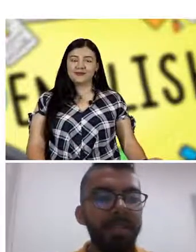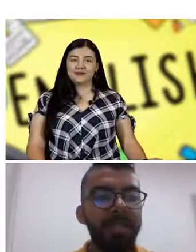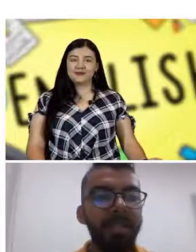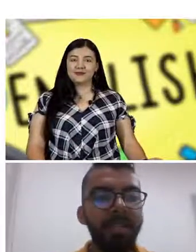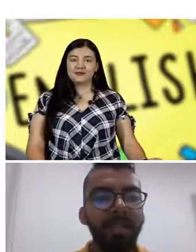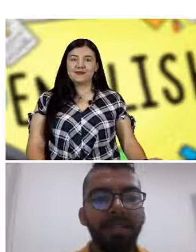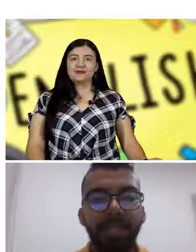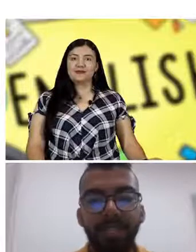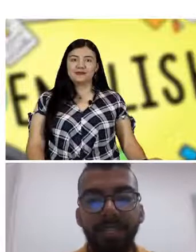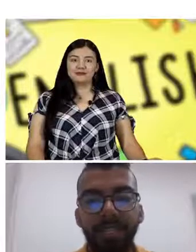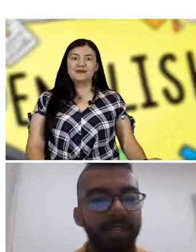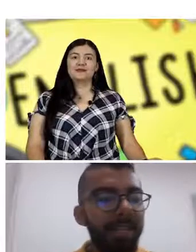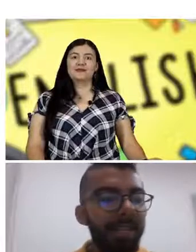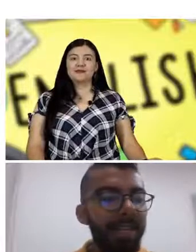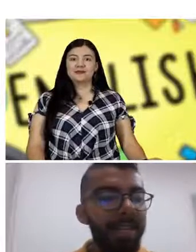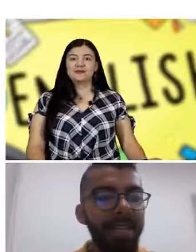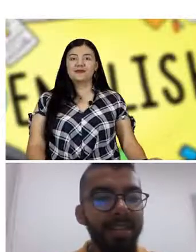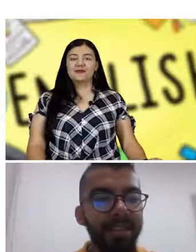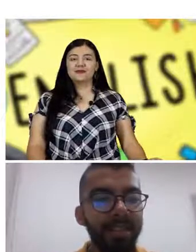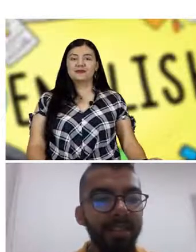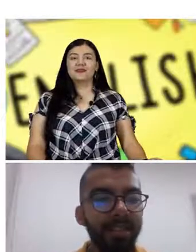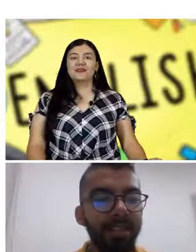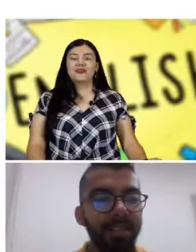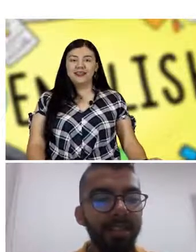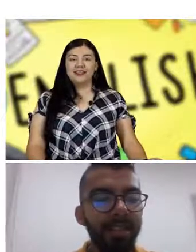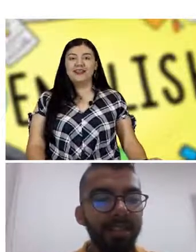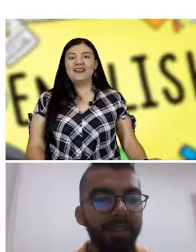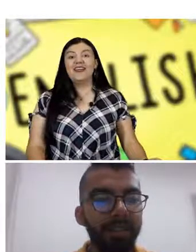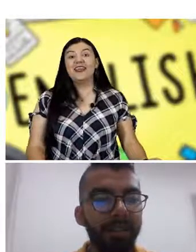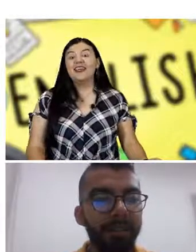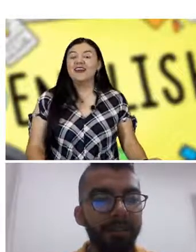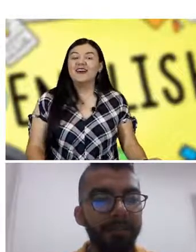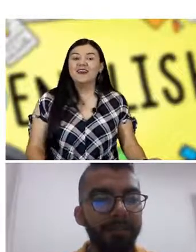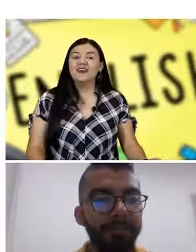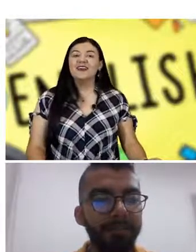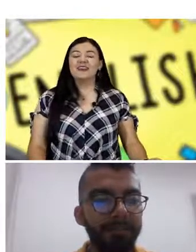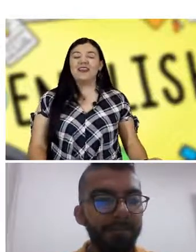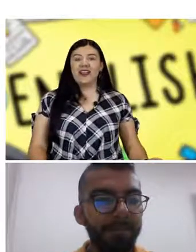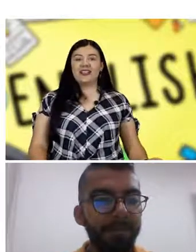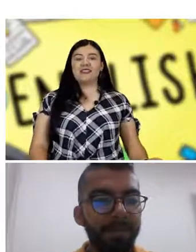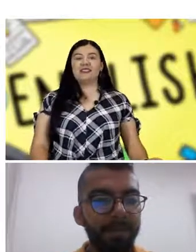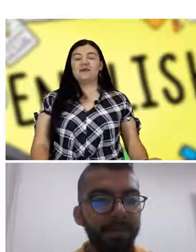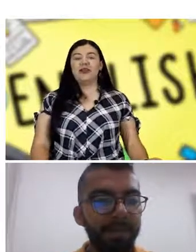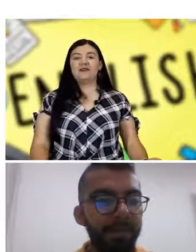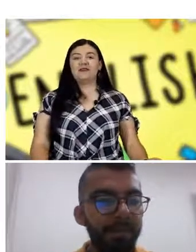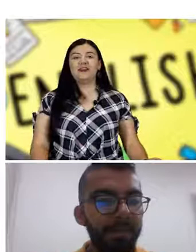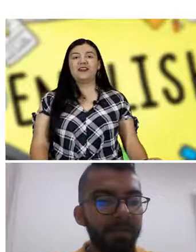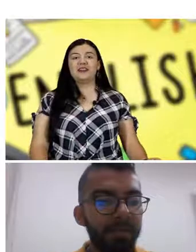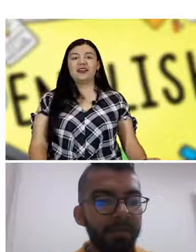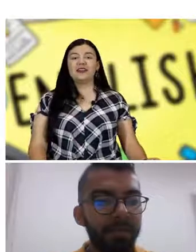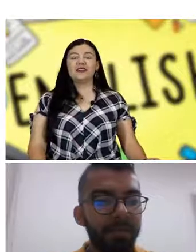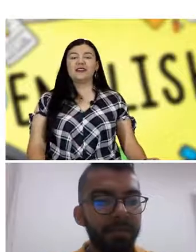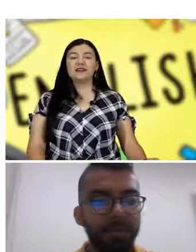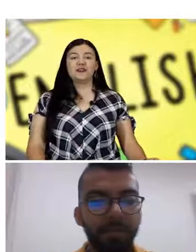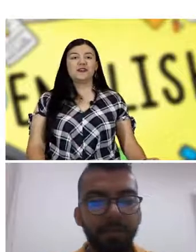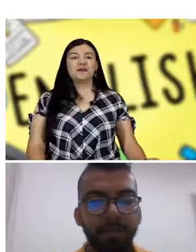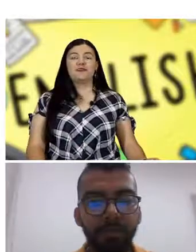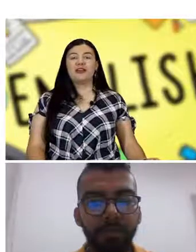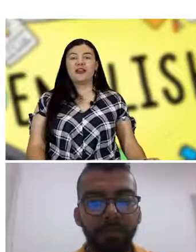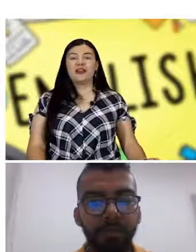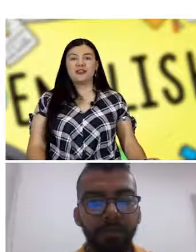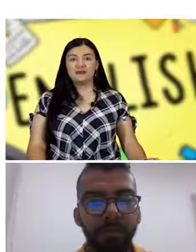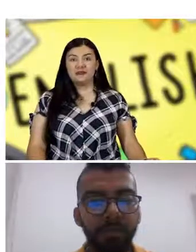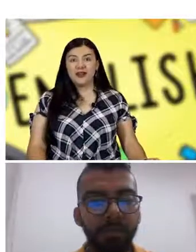Jimena Valencia. She said knee. Knee. Oh, yes, Jimena. Very good.